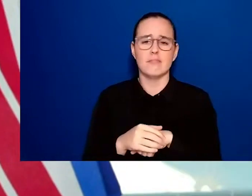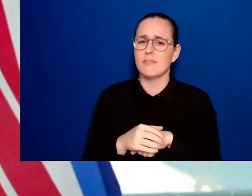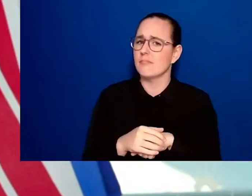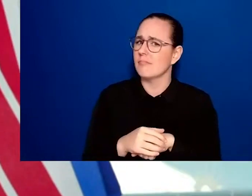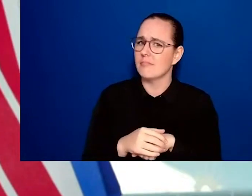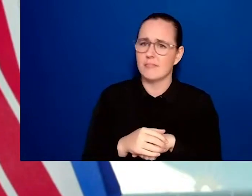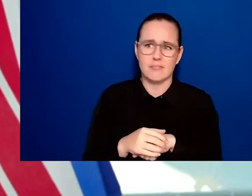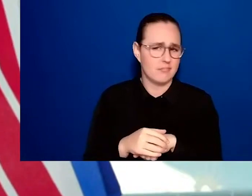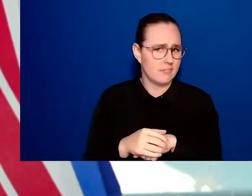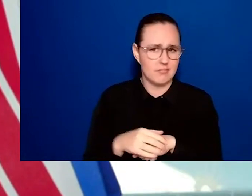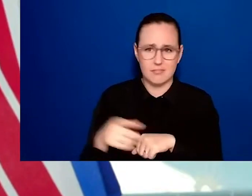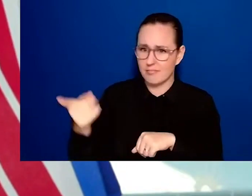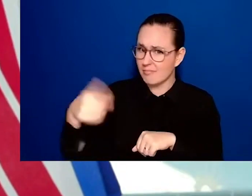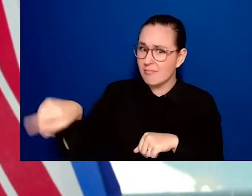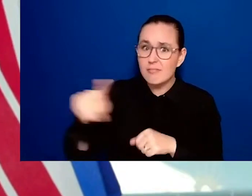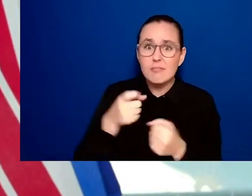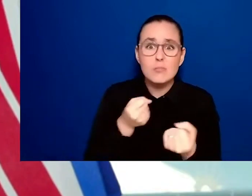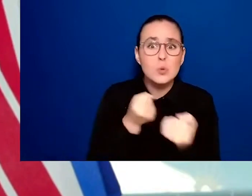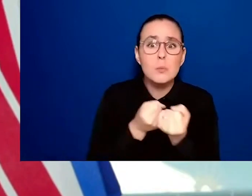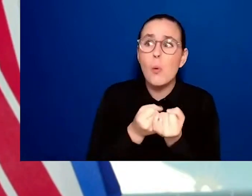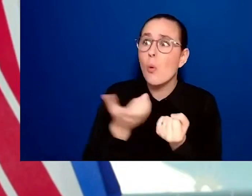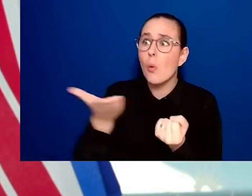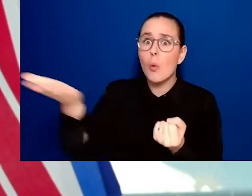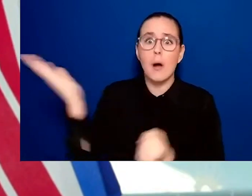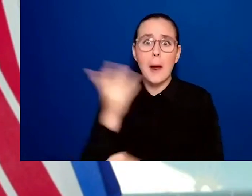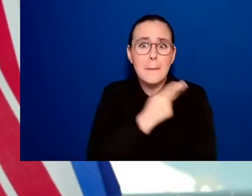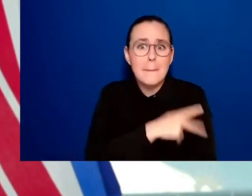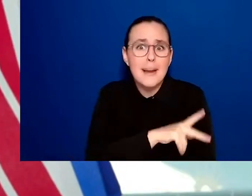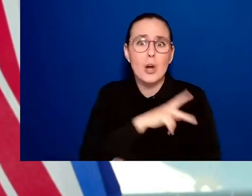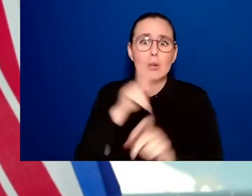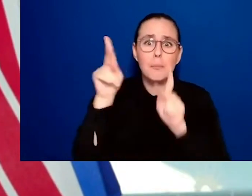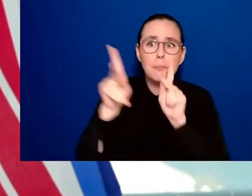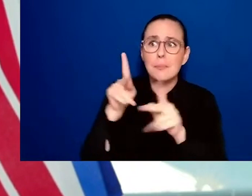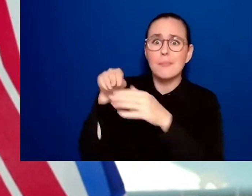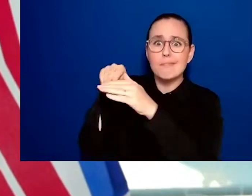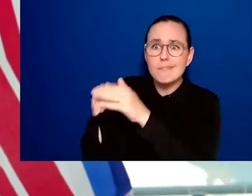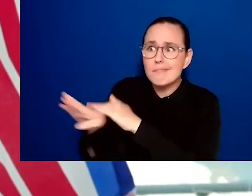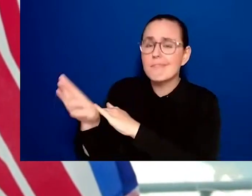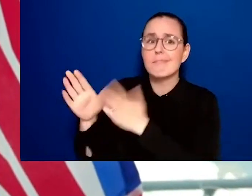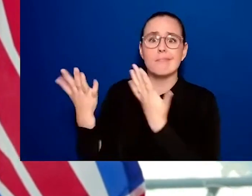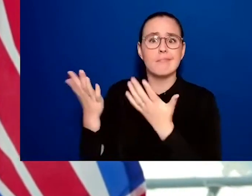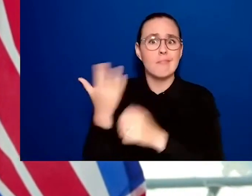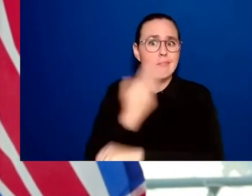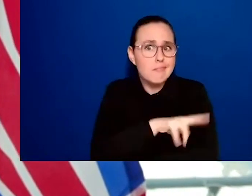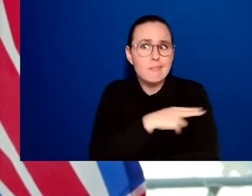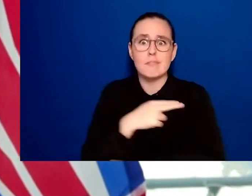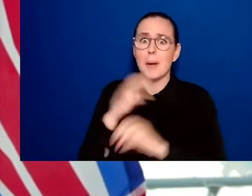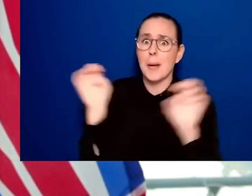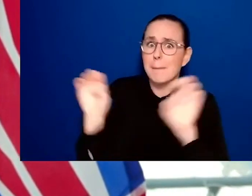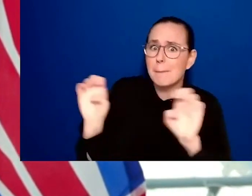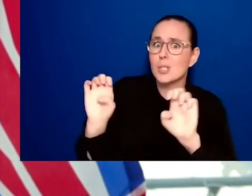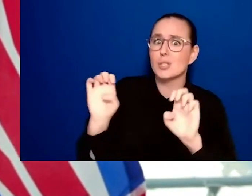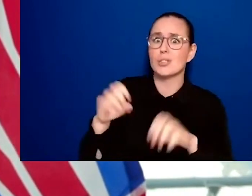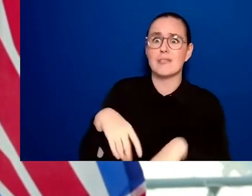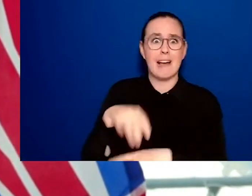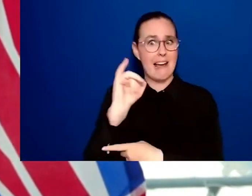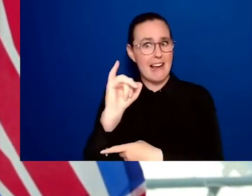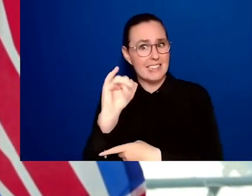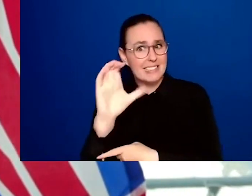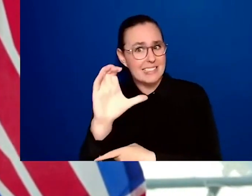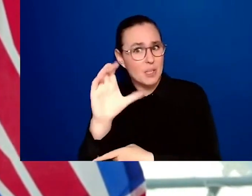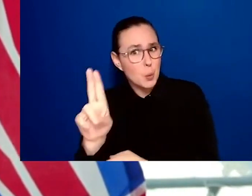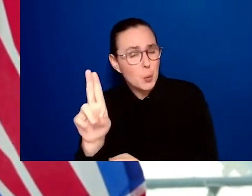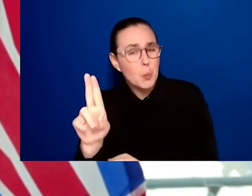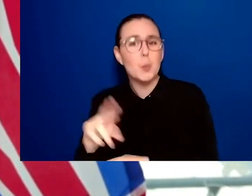individual patients, whether that's in an acute care facility, in our ICUs, the healthcare workers